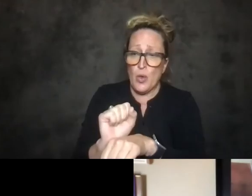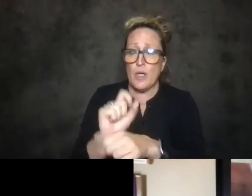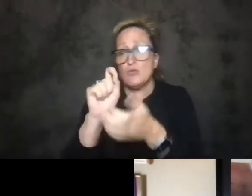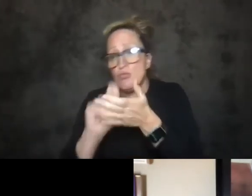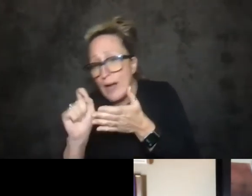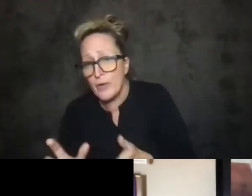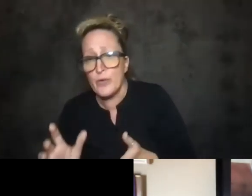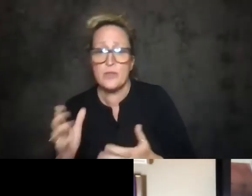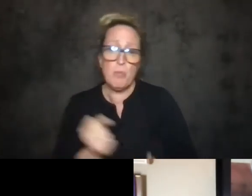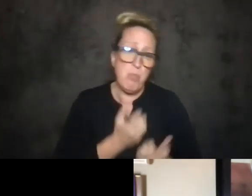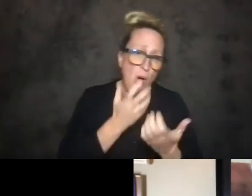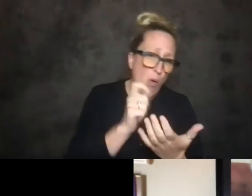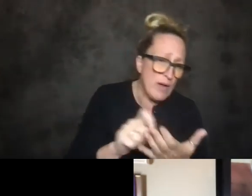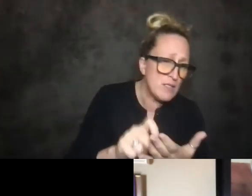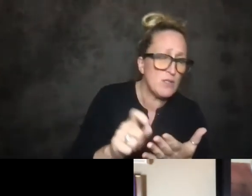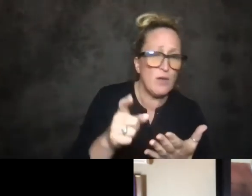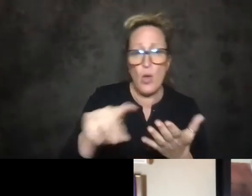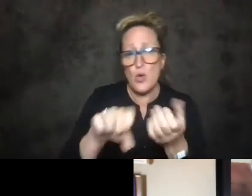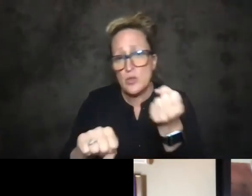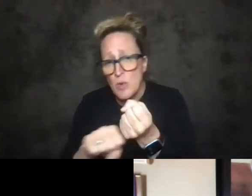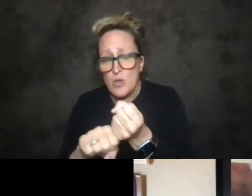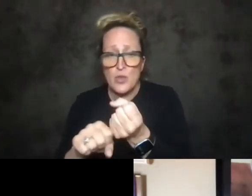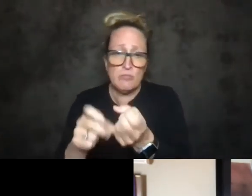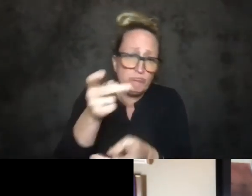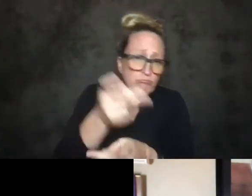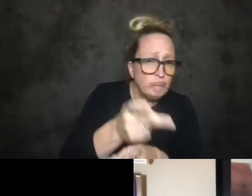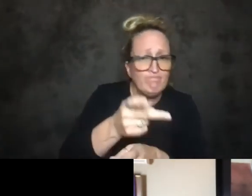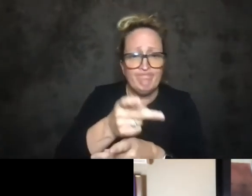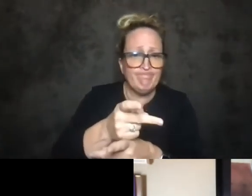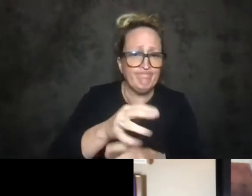and poets and those who sponsor and care for